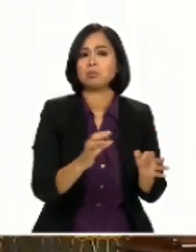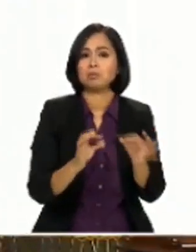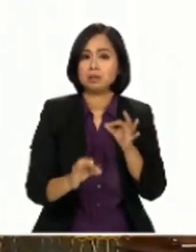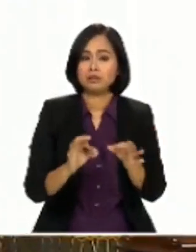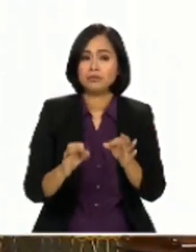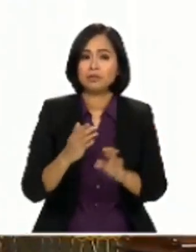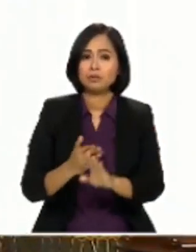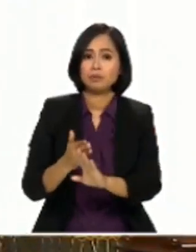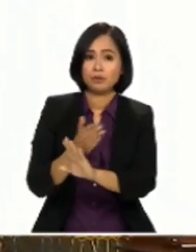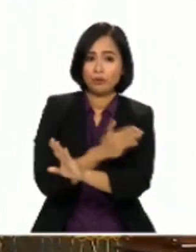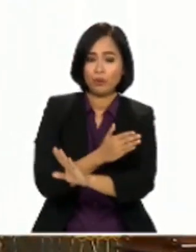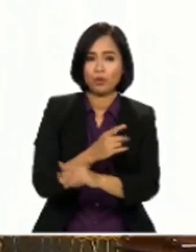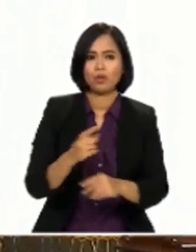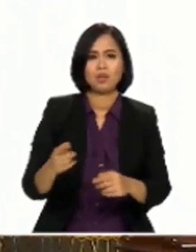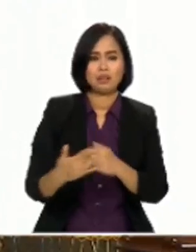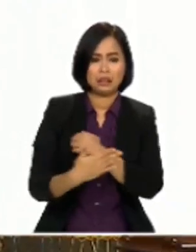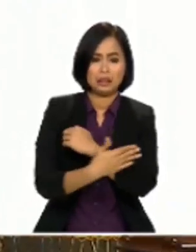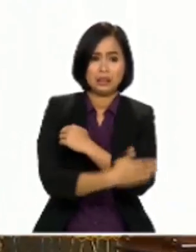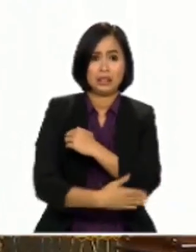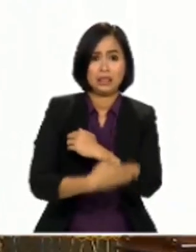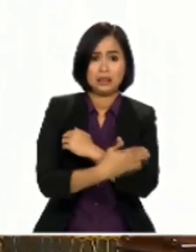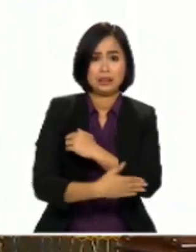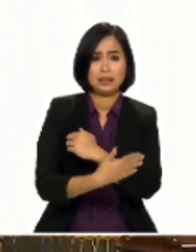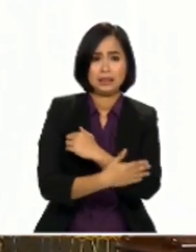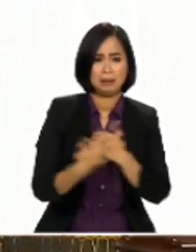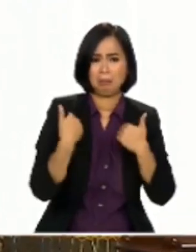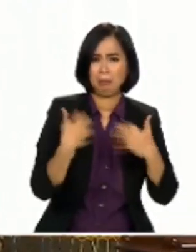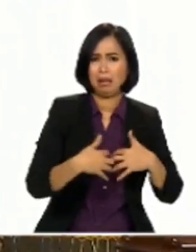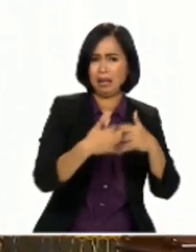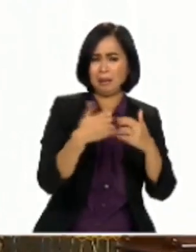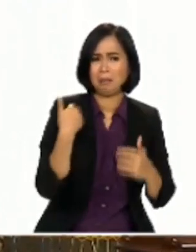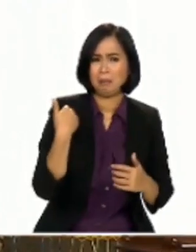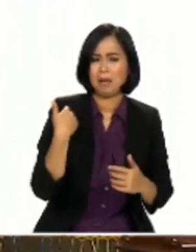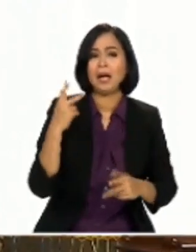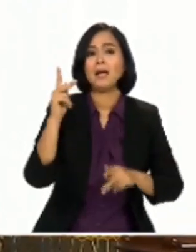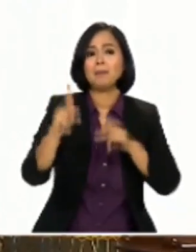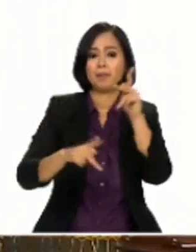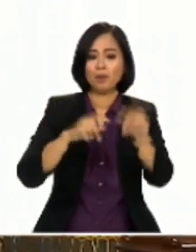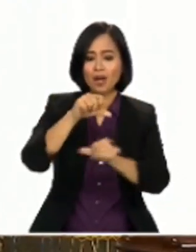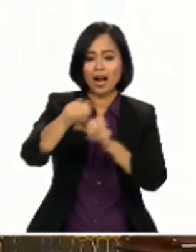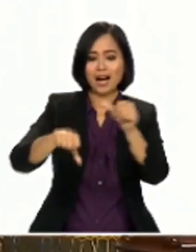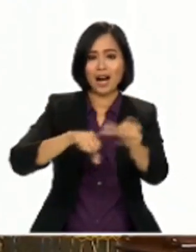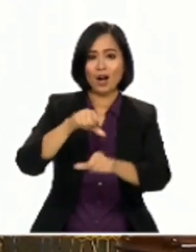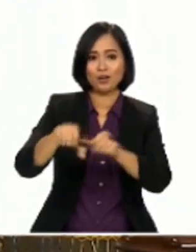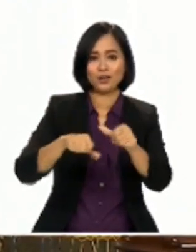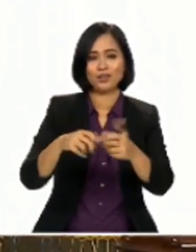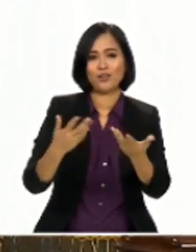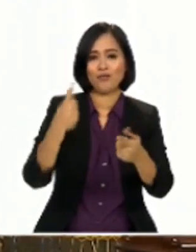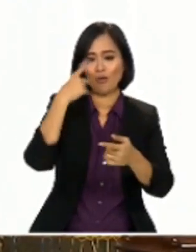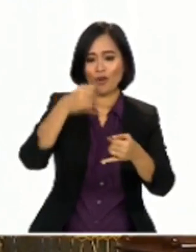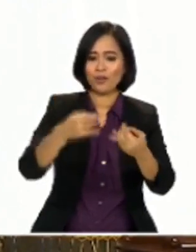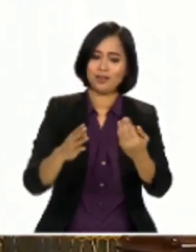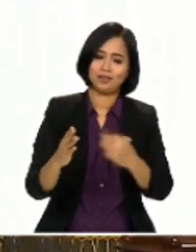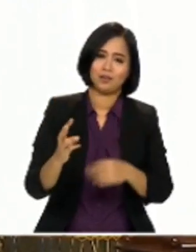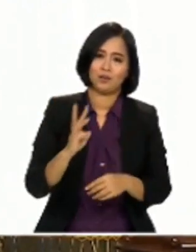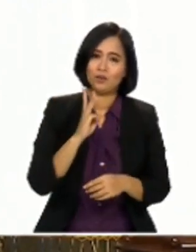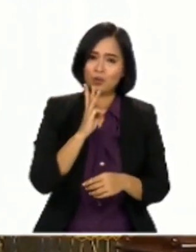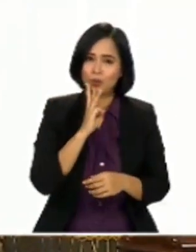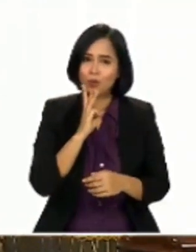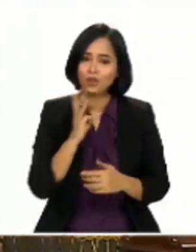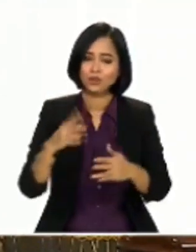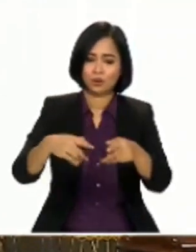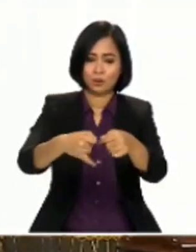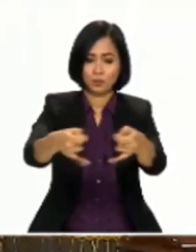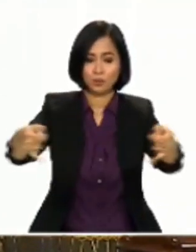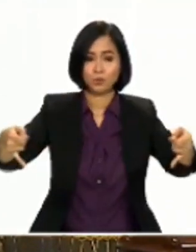before countries were in existence, people around an ocean or a lake had already